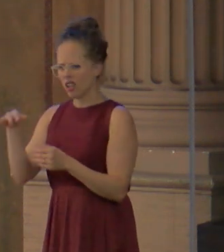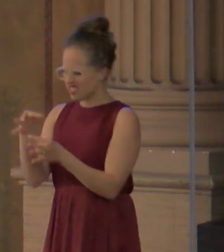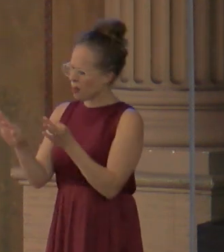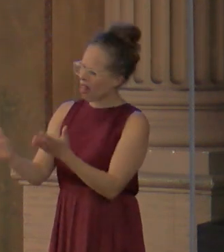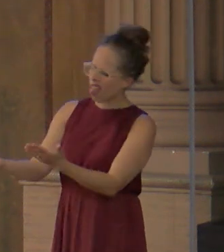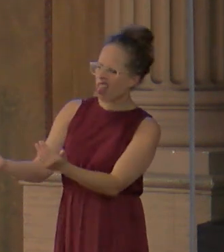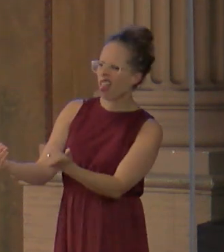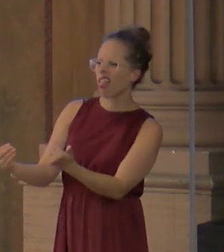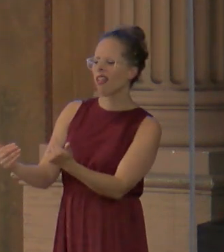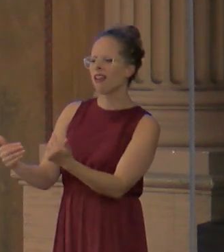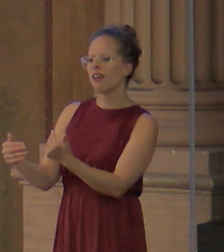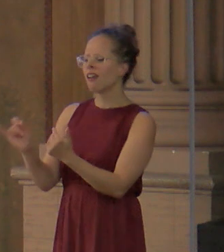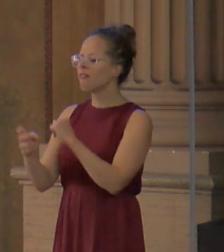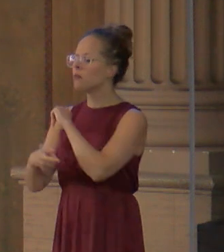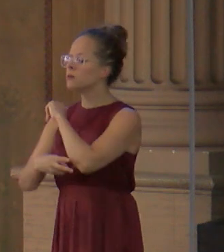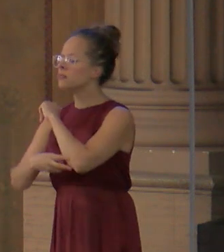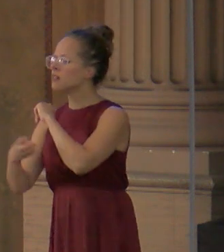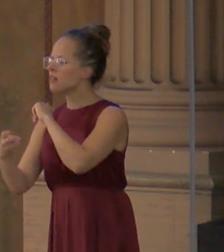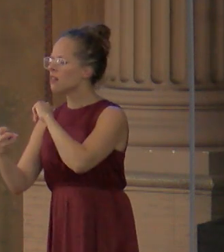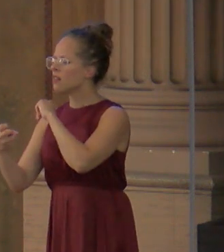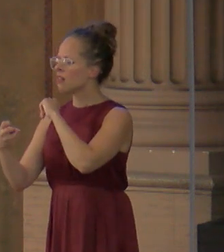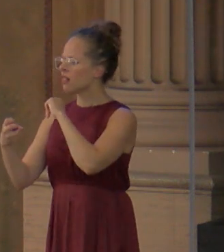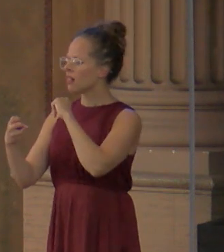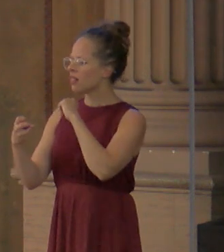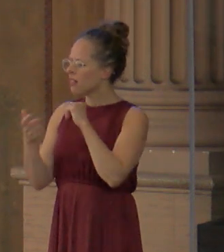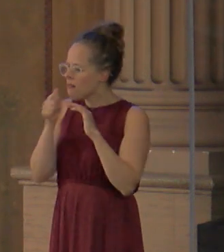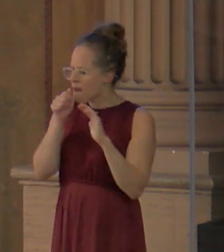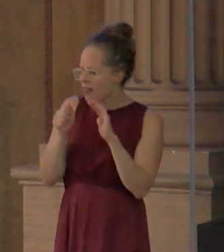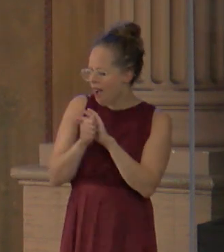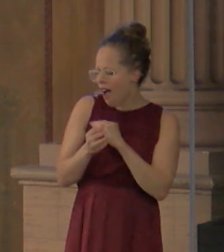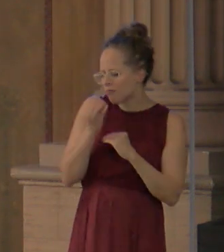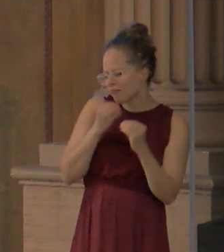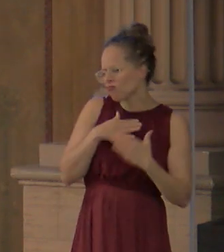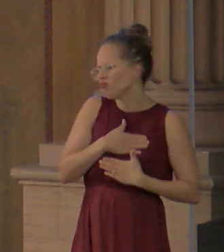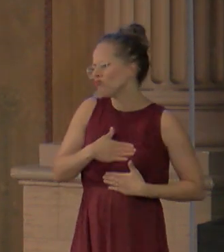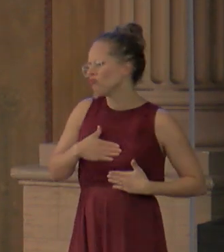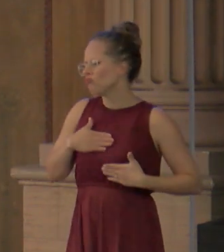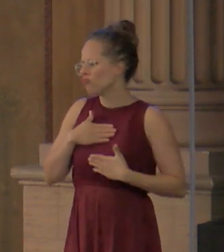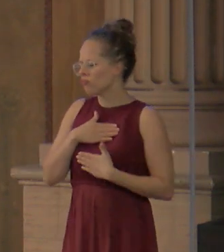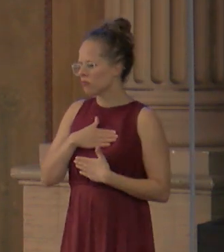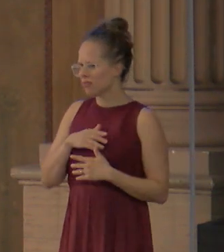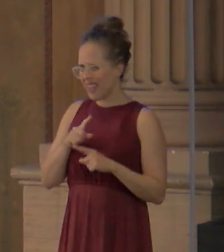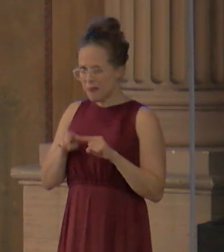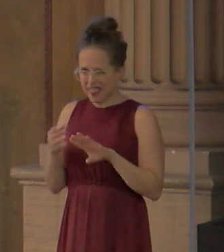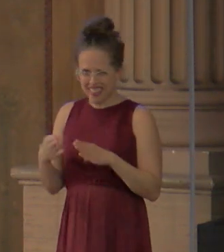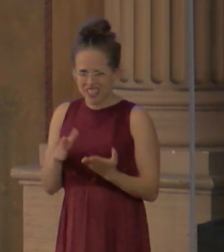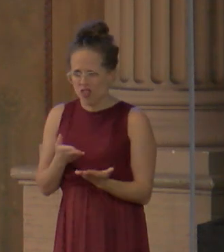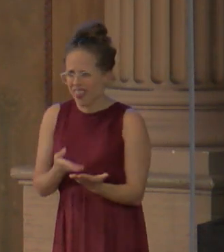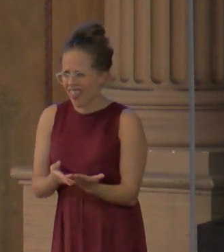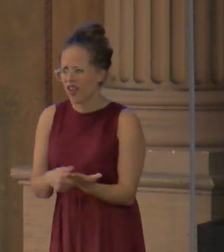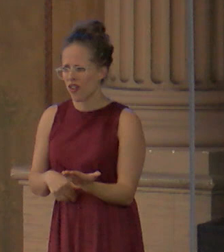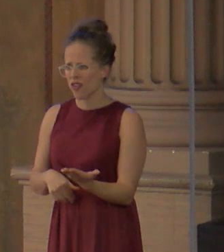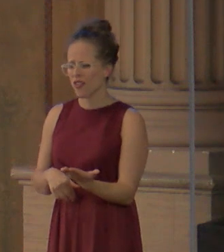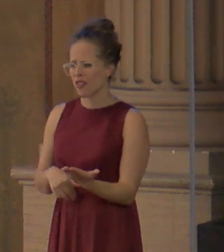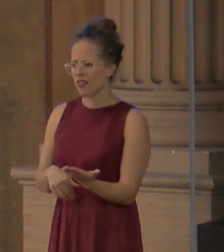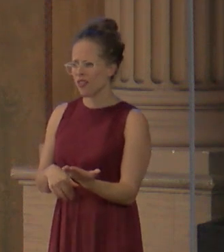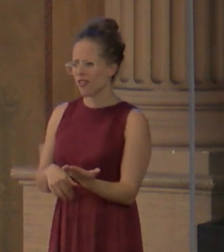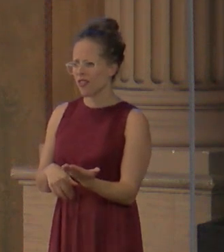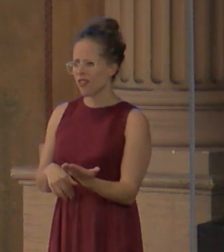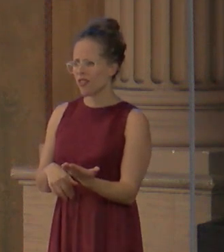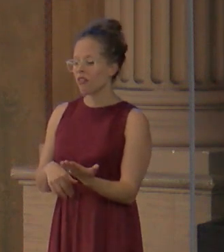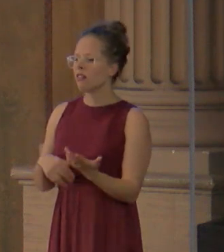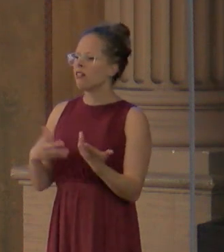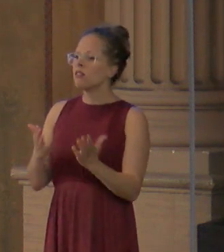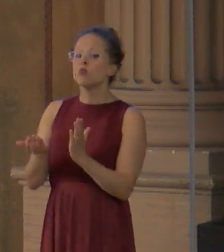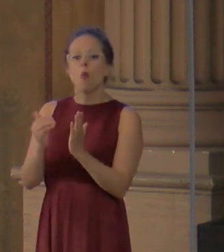water is sweet and bread eaten in secret is pleasant. But he doesn't know that the dead are there, that her guests are in the depths of Sheol."